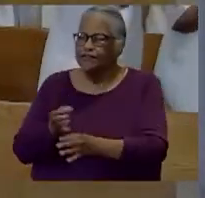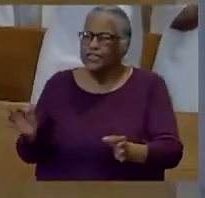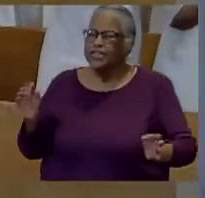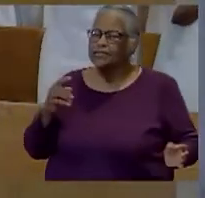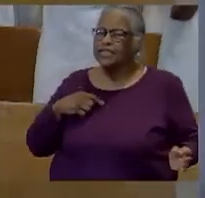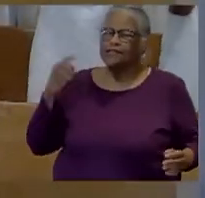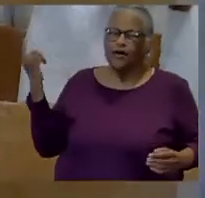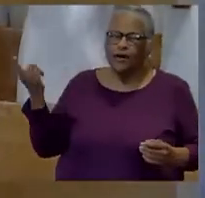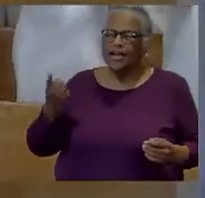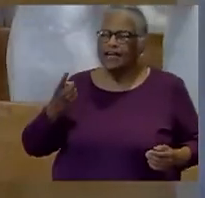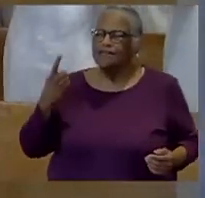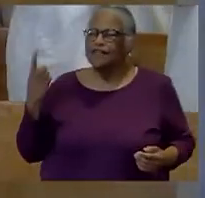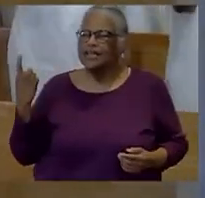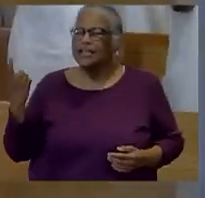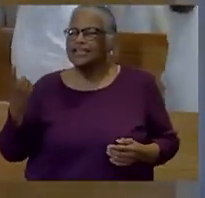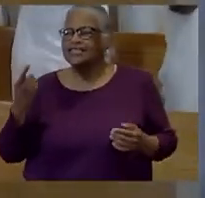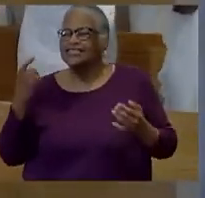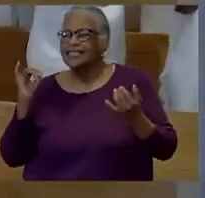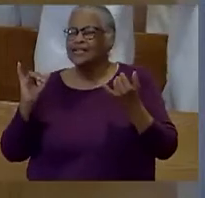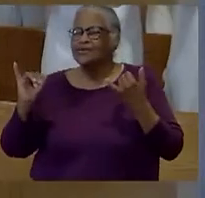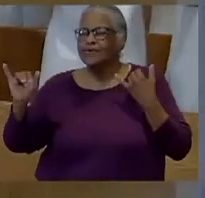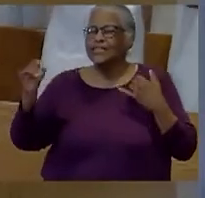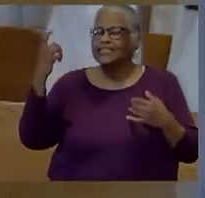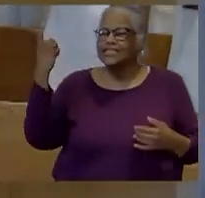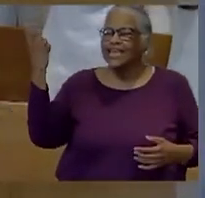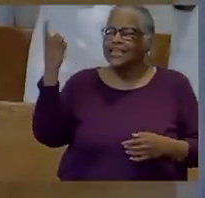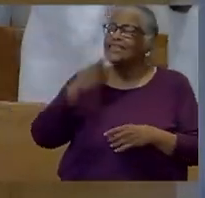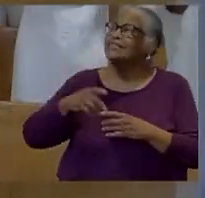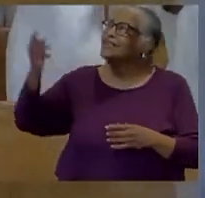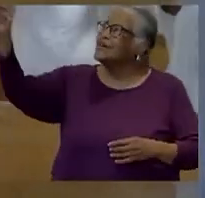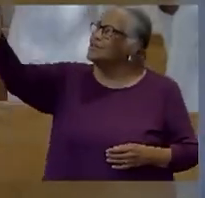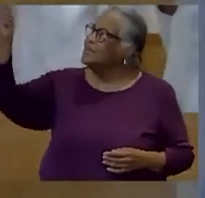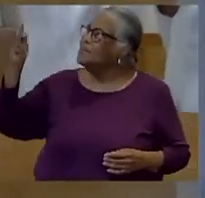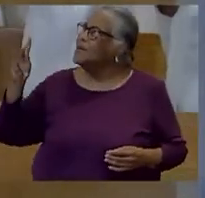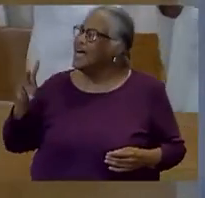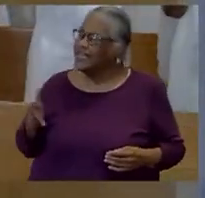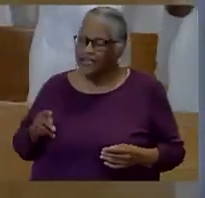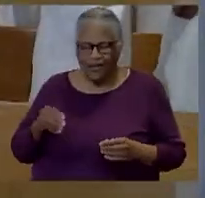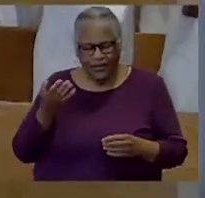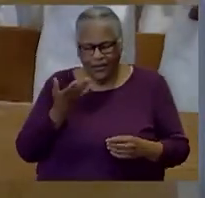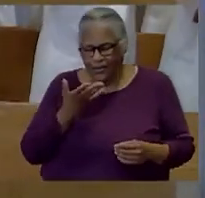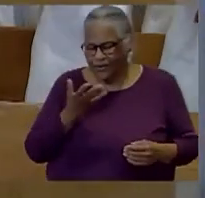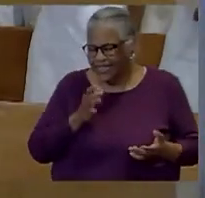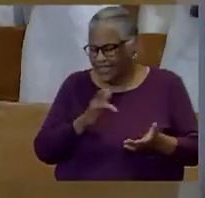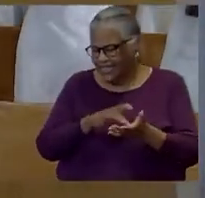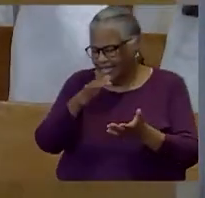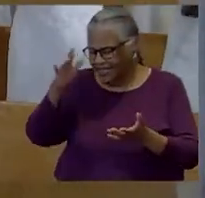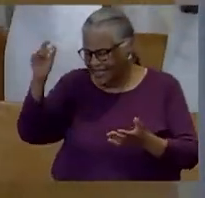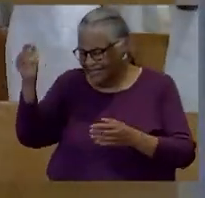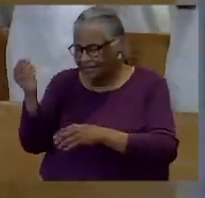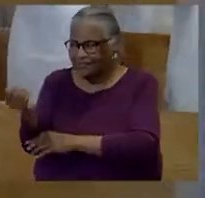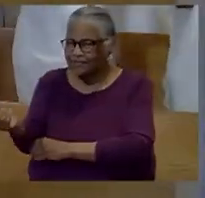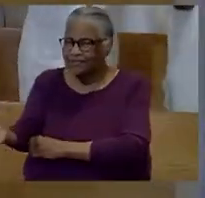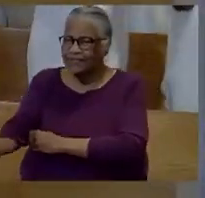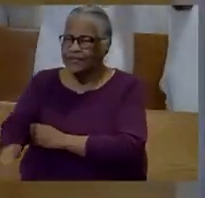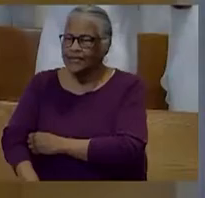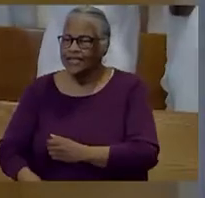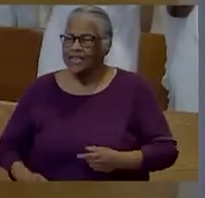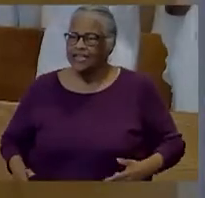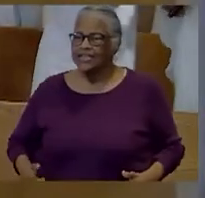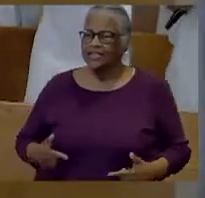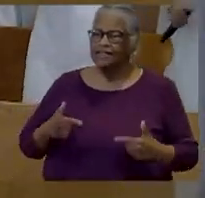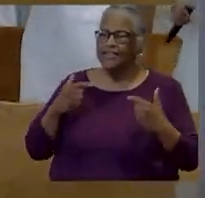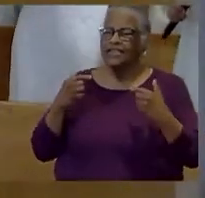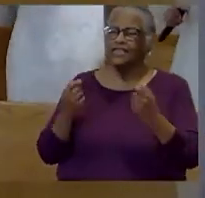he freed me forever. And one day he's coming back. I know a glorious day. Come on and